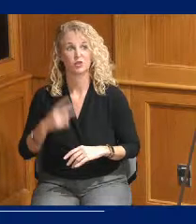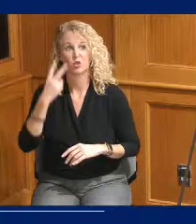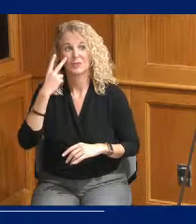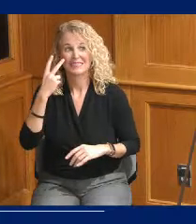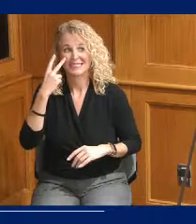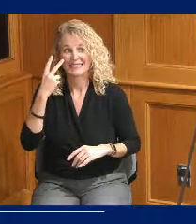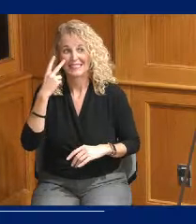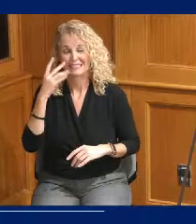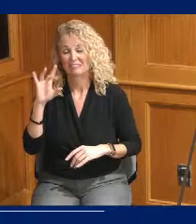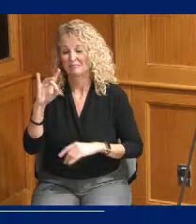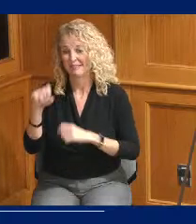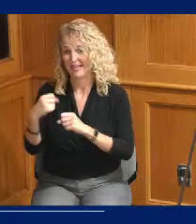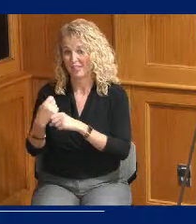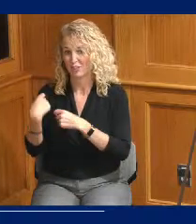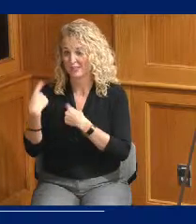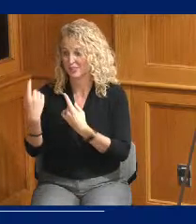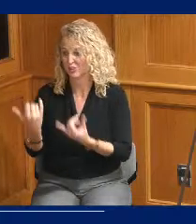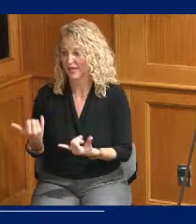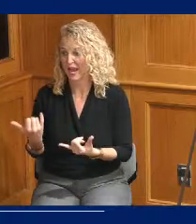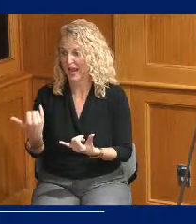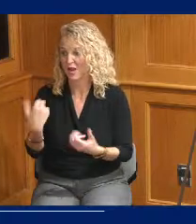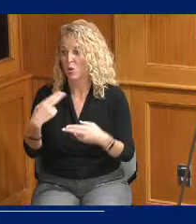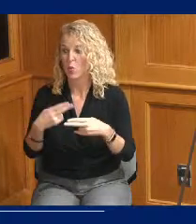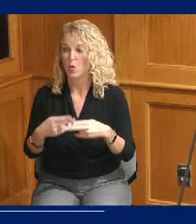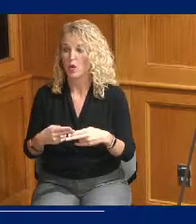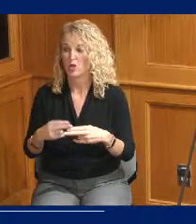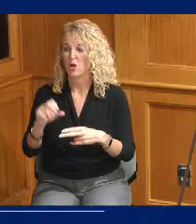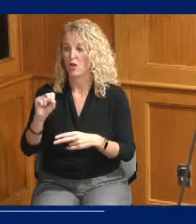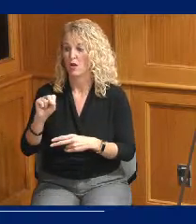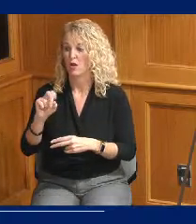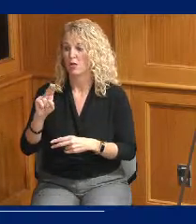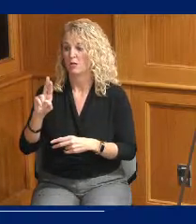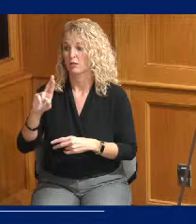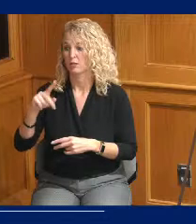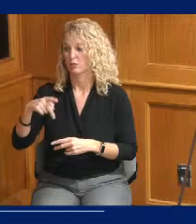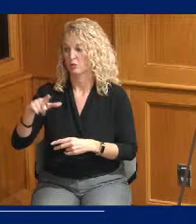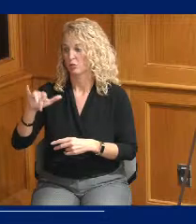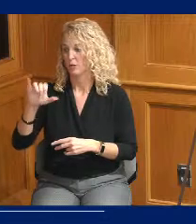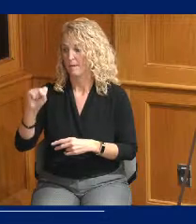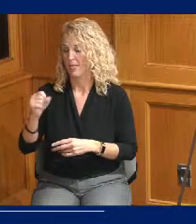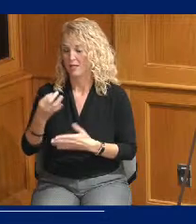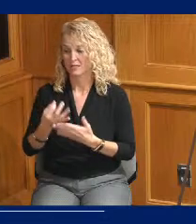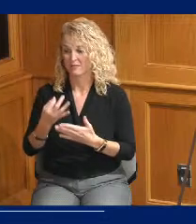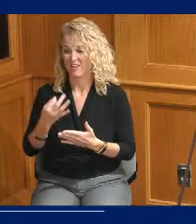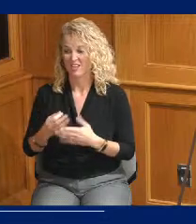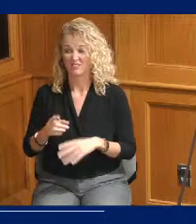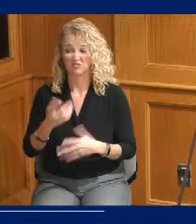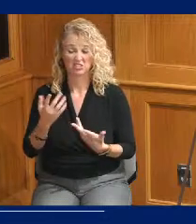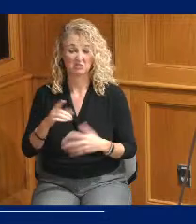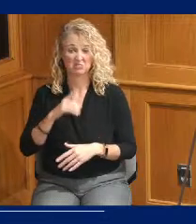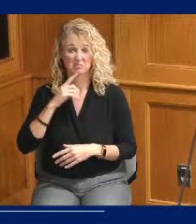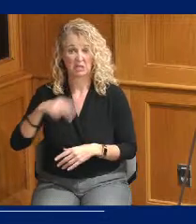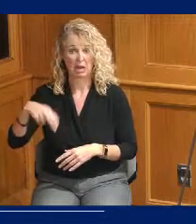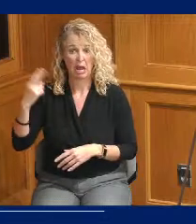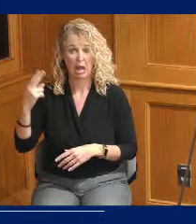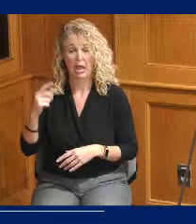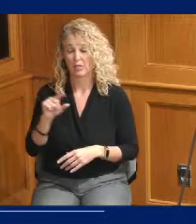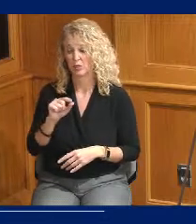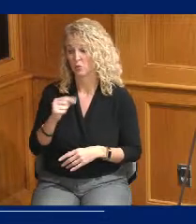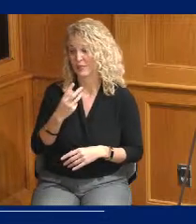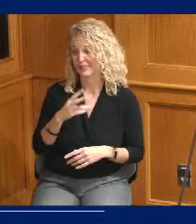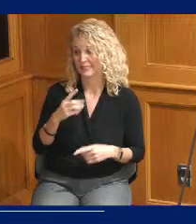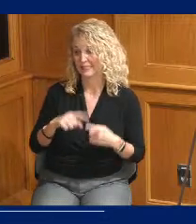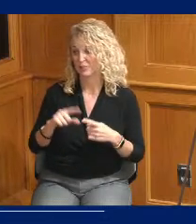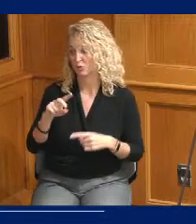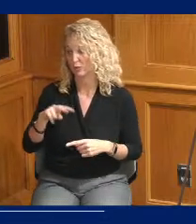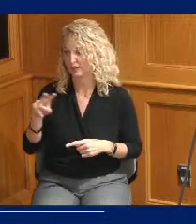over the past about 8 years, what we call the surplus fund for MSD was pretty high from 16 to 22,